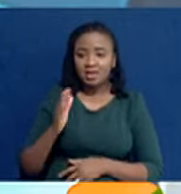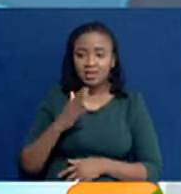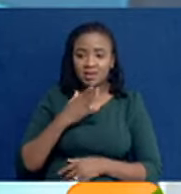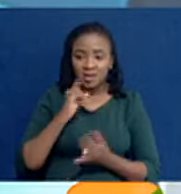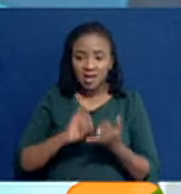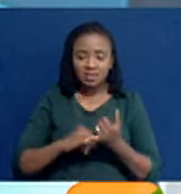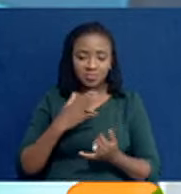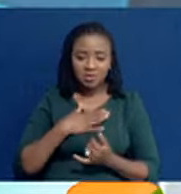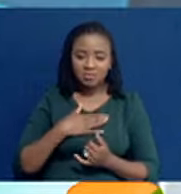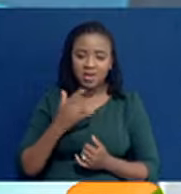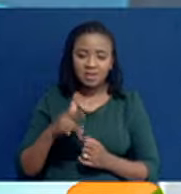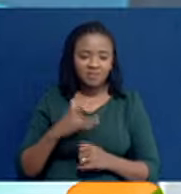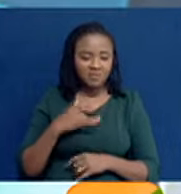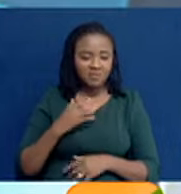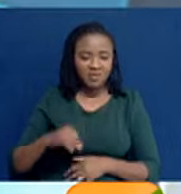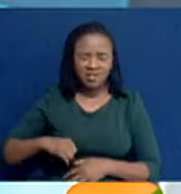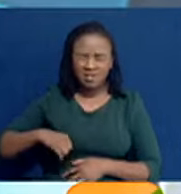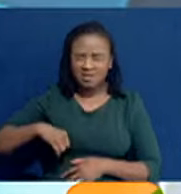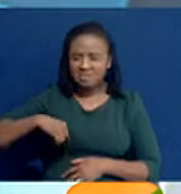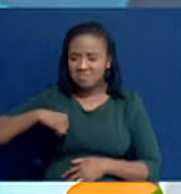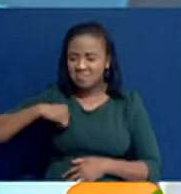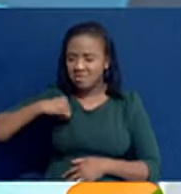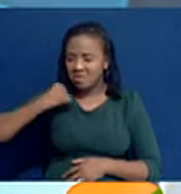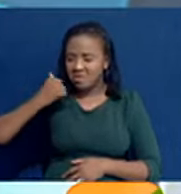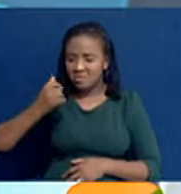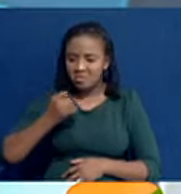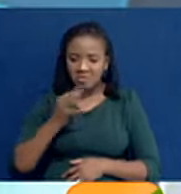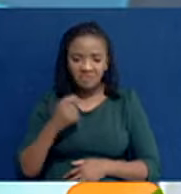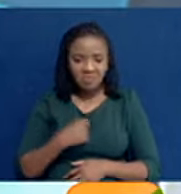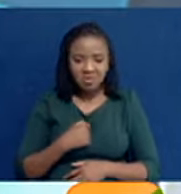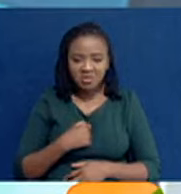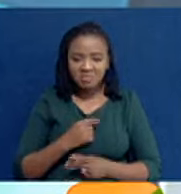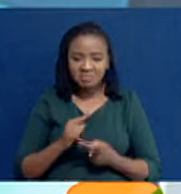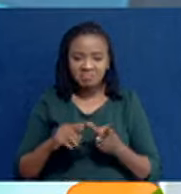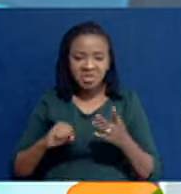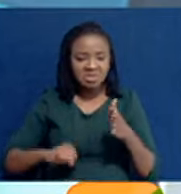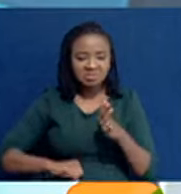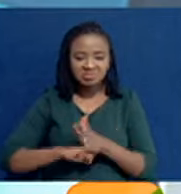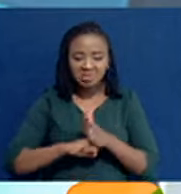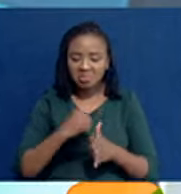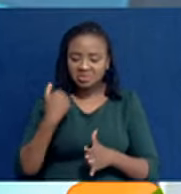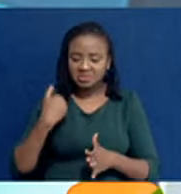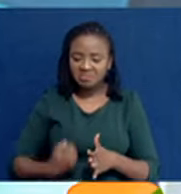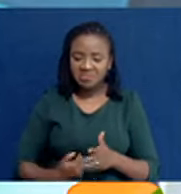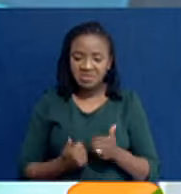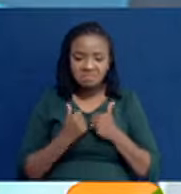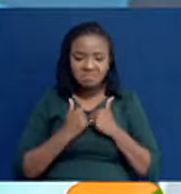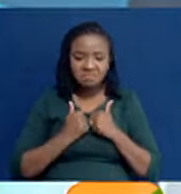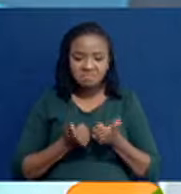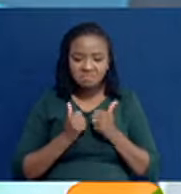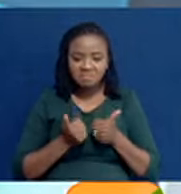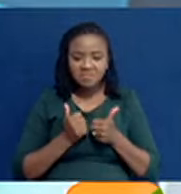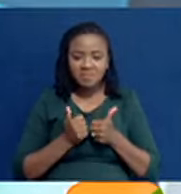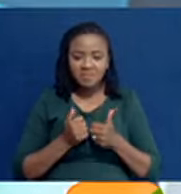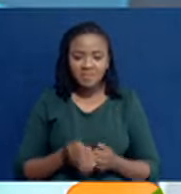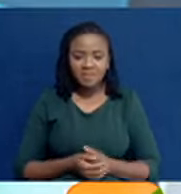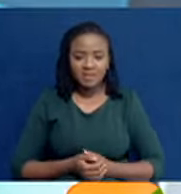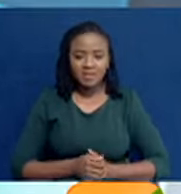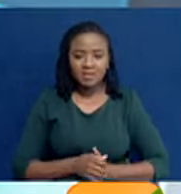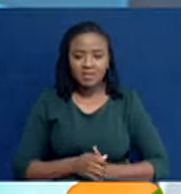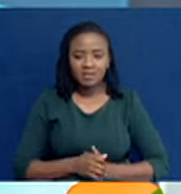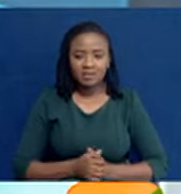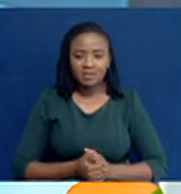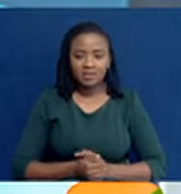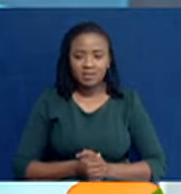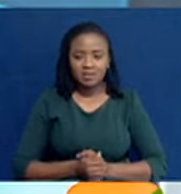me, supported me a great deal. When I joined Business and Professional